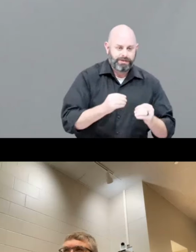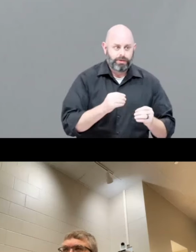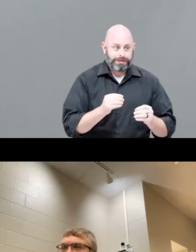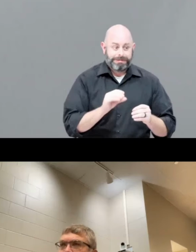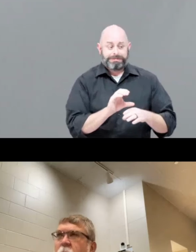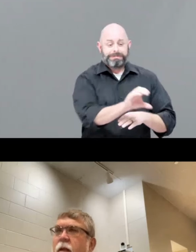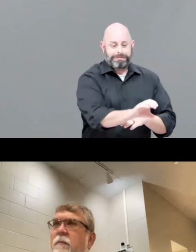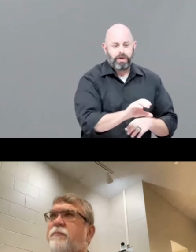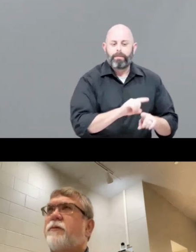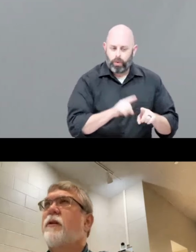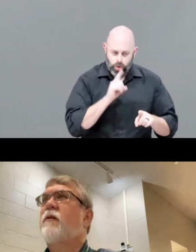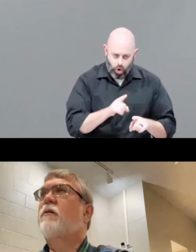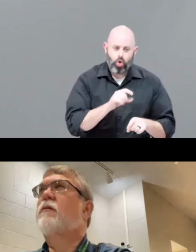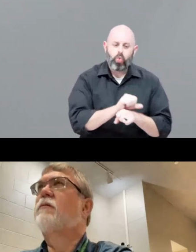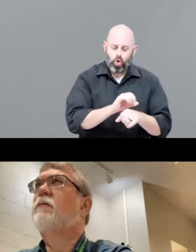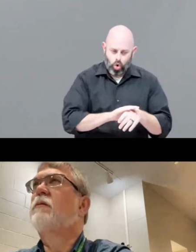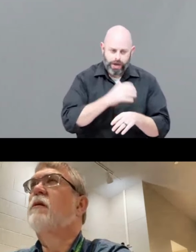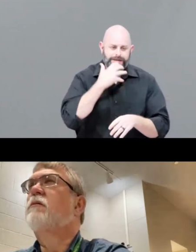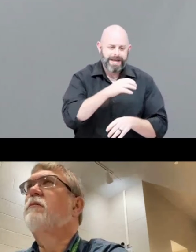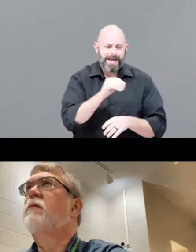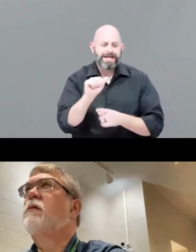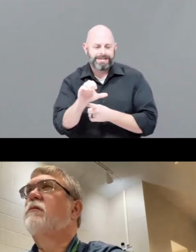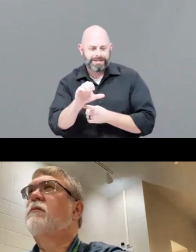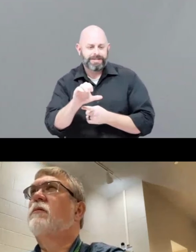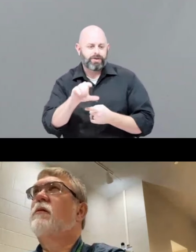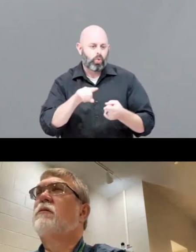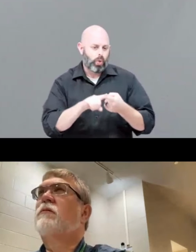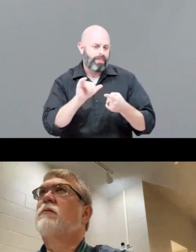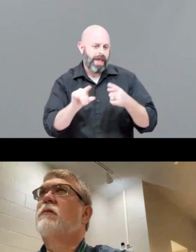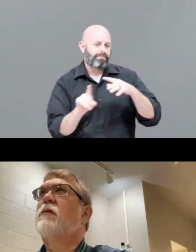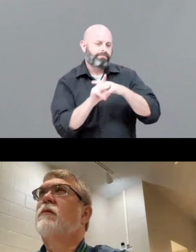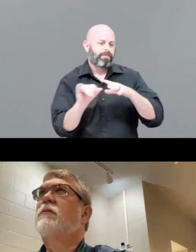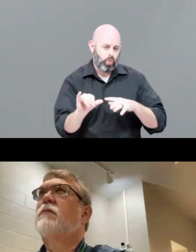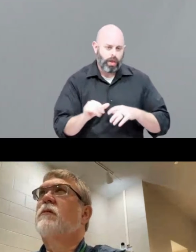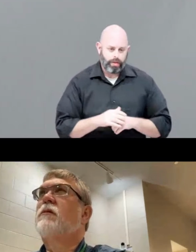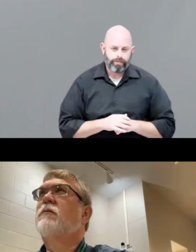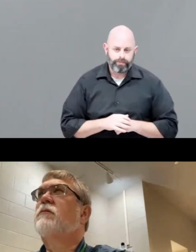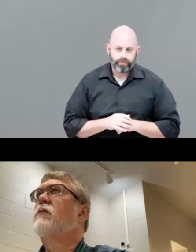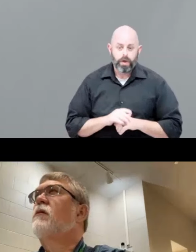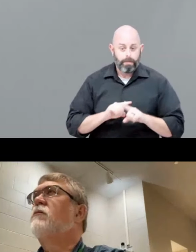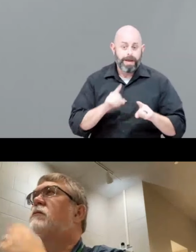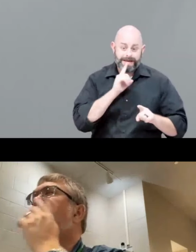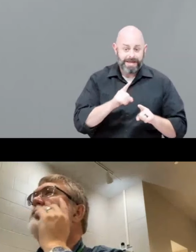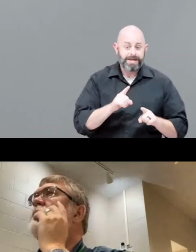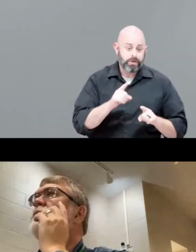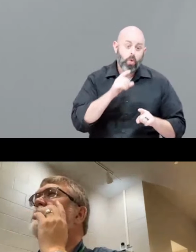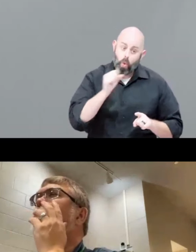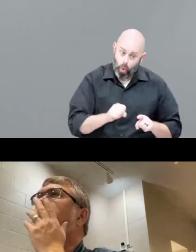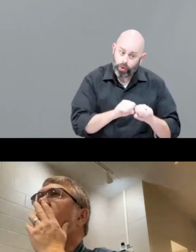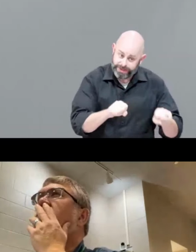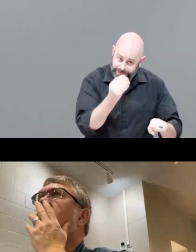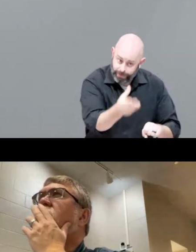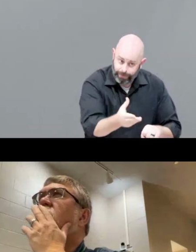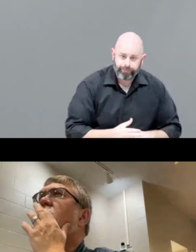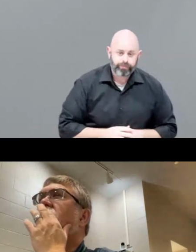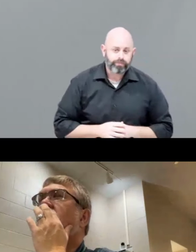working on the heating and the AC whenever that time comes as well. But it is a very old system.